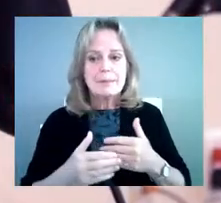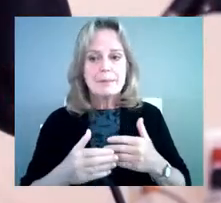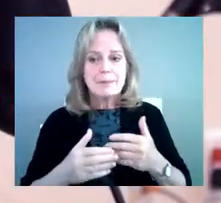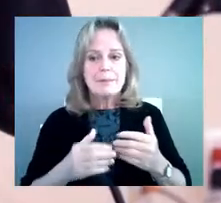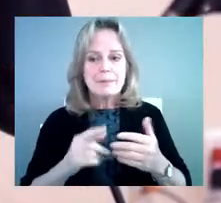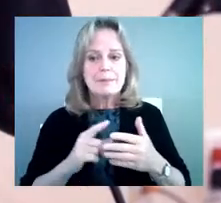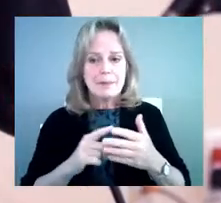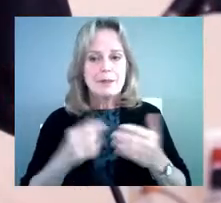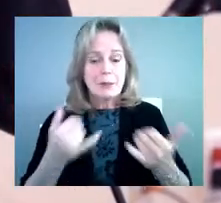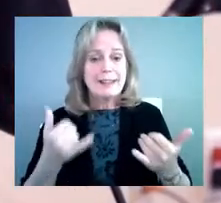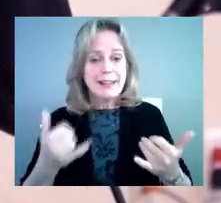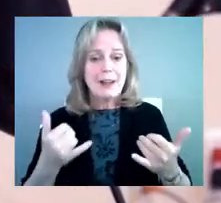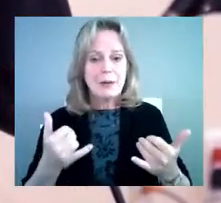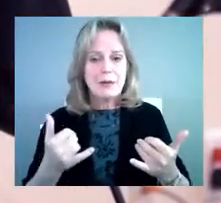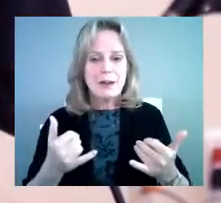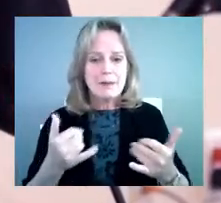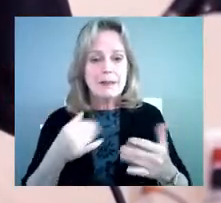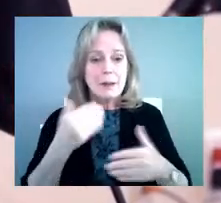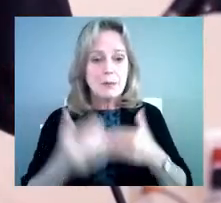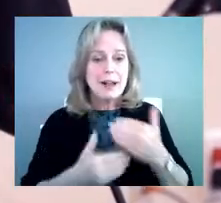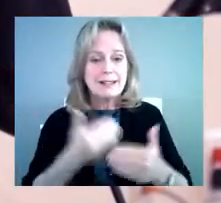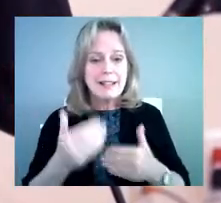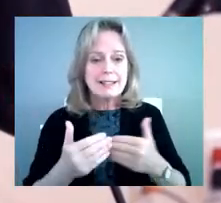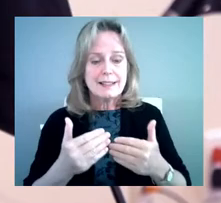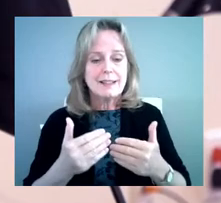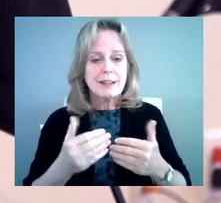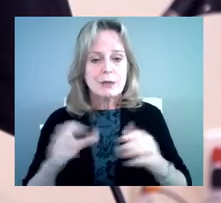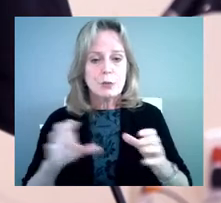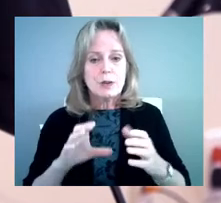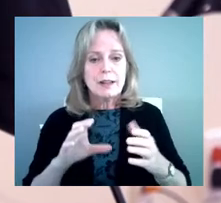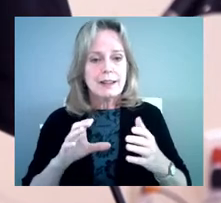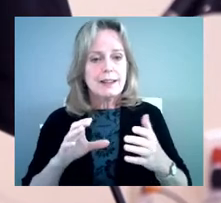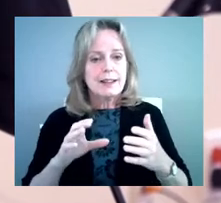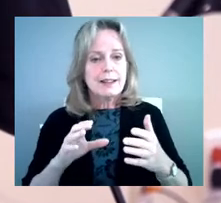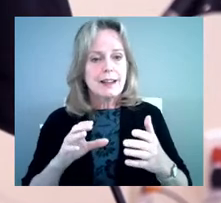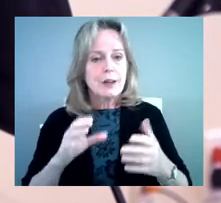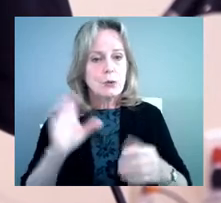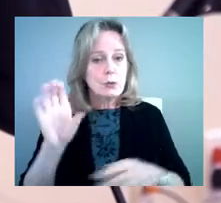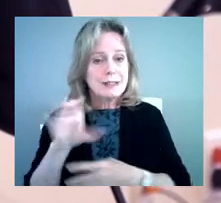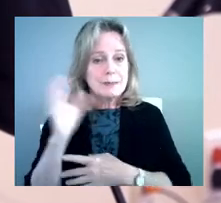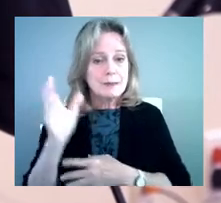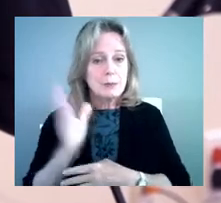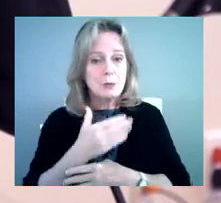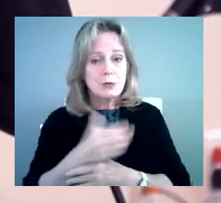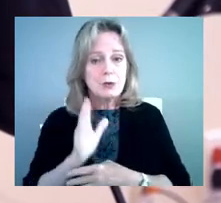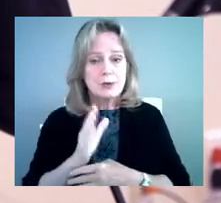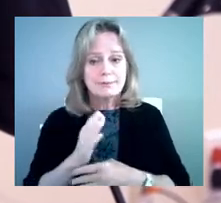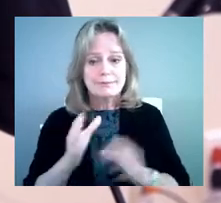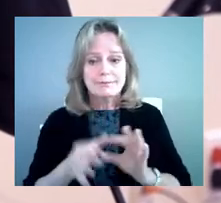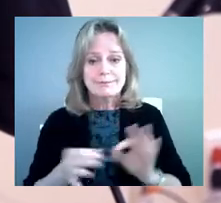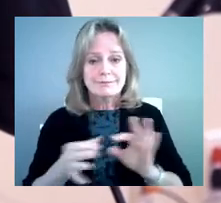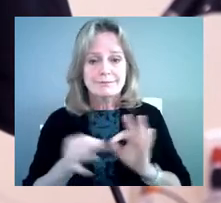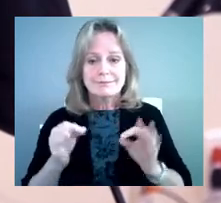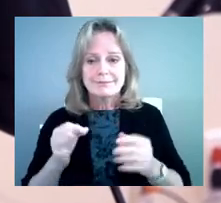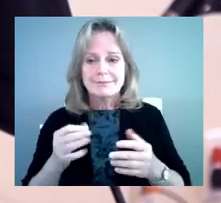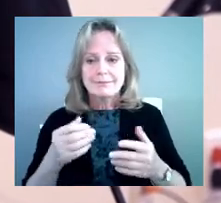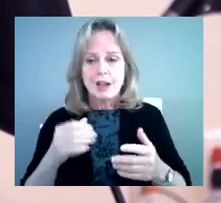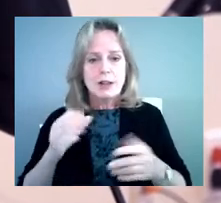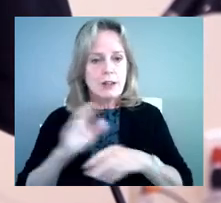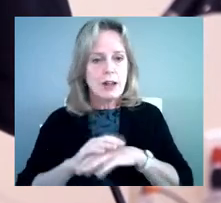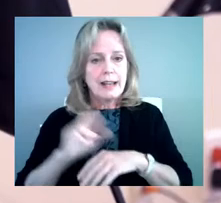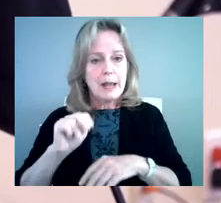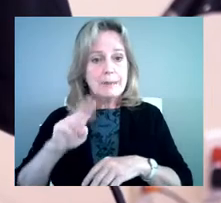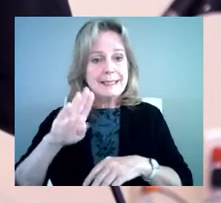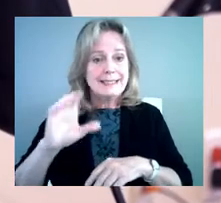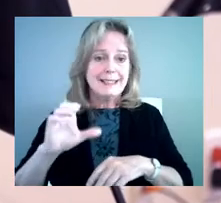right now I'm in the process of doing a Christmas musical. This Christmas on NBC,